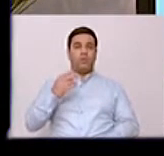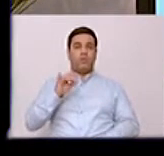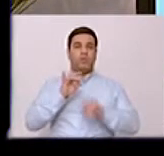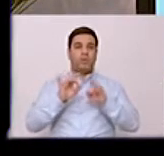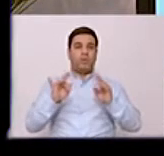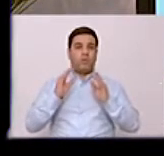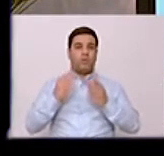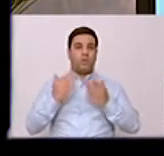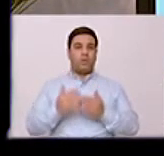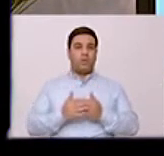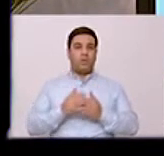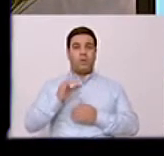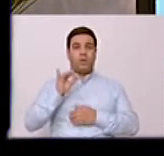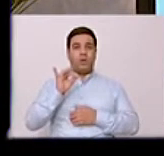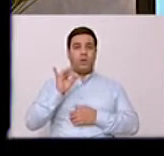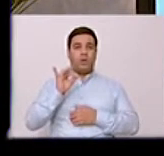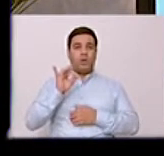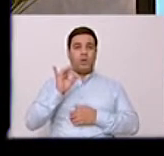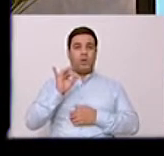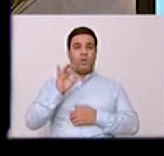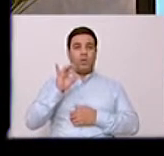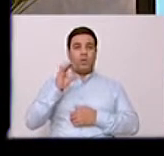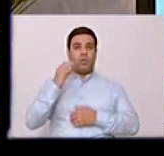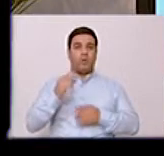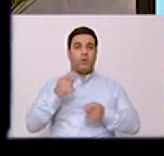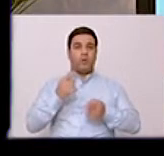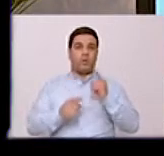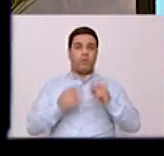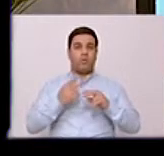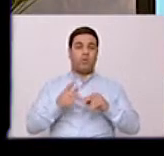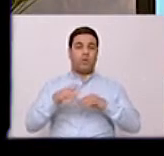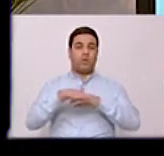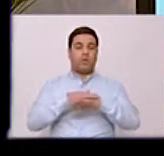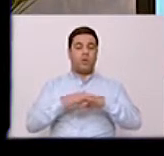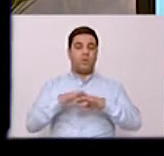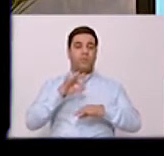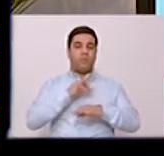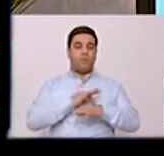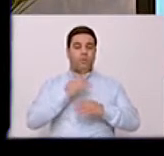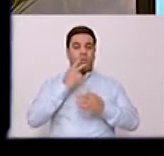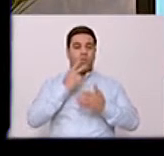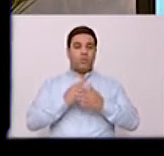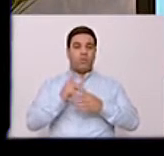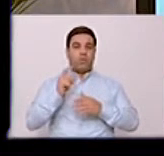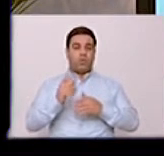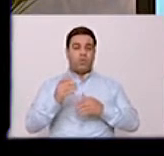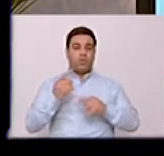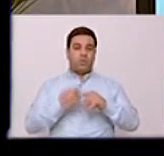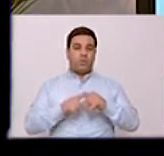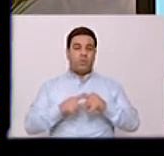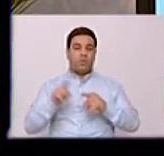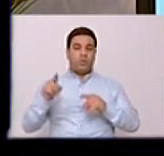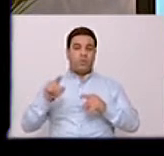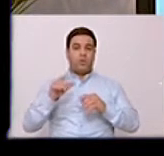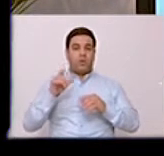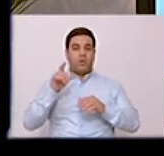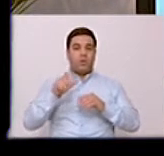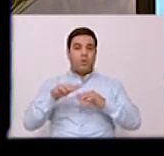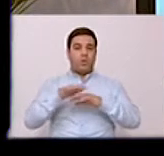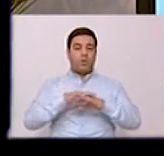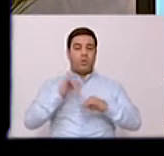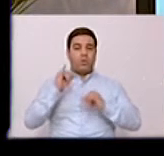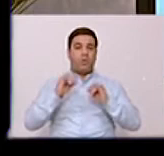tasvirlanadi. Ibrohimbiy haqiqat tarafida, u xalq manfaatini ko'zlaydigan odam, shuning uchun elga yomonlik